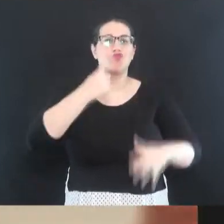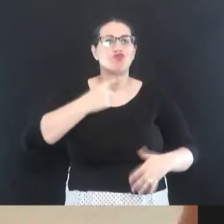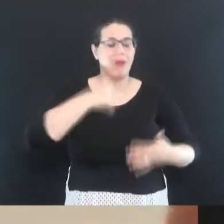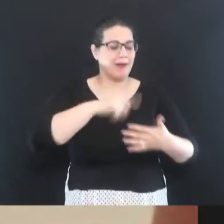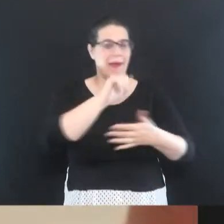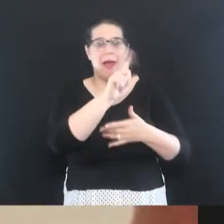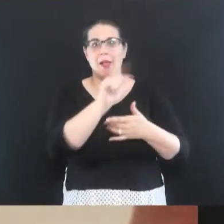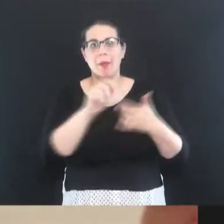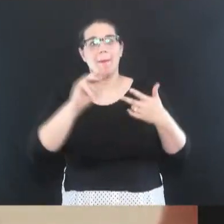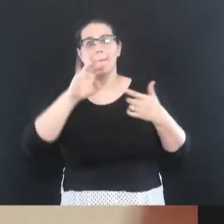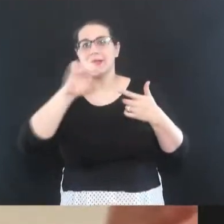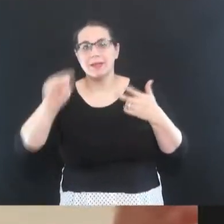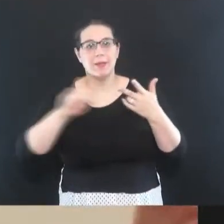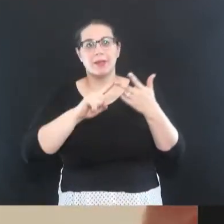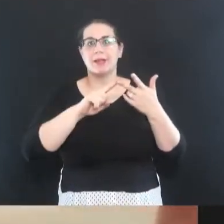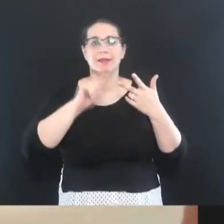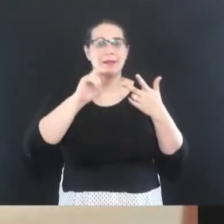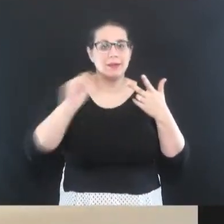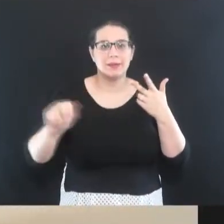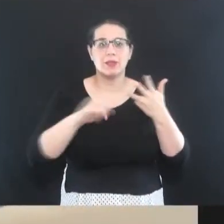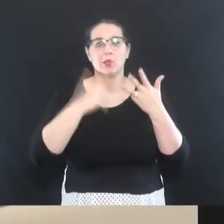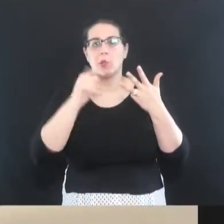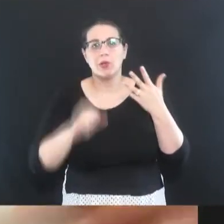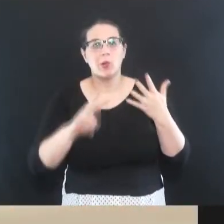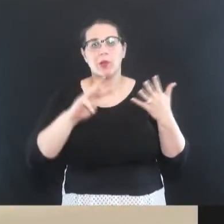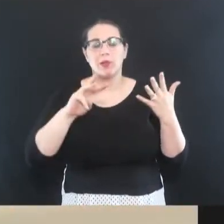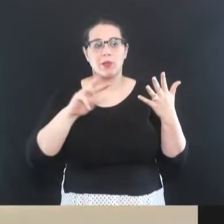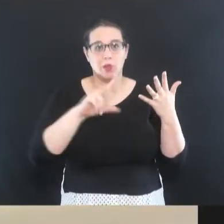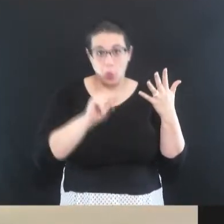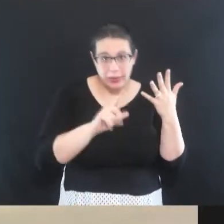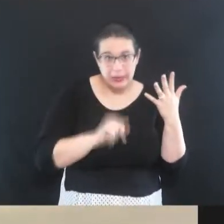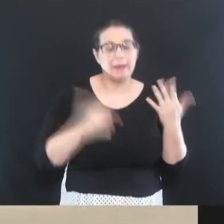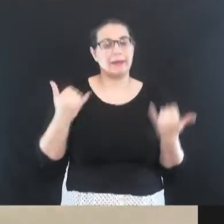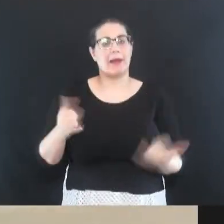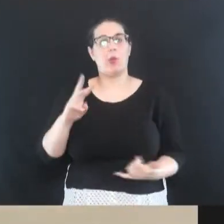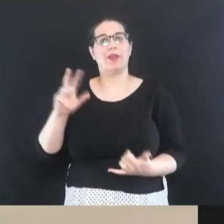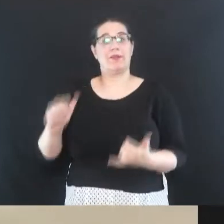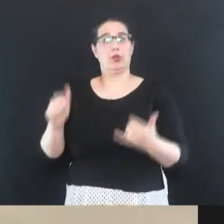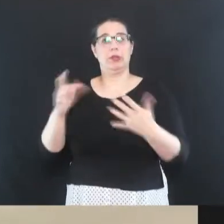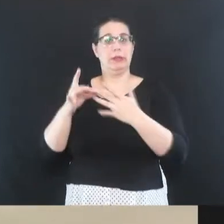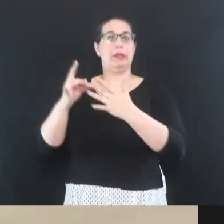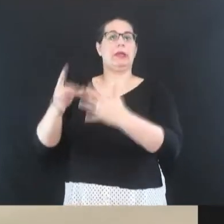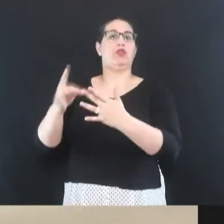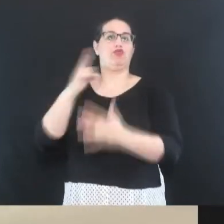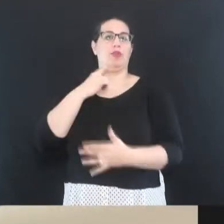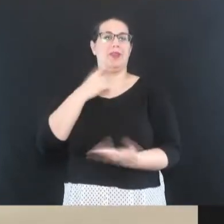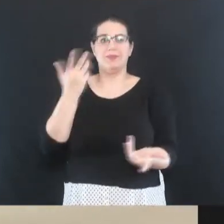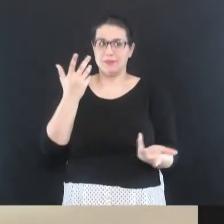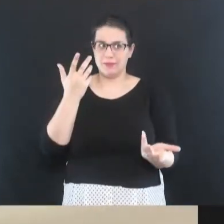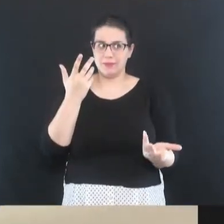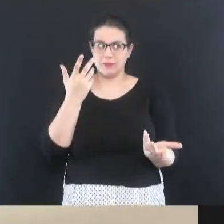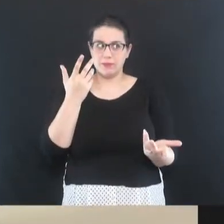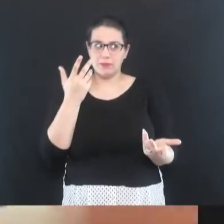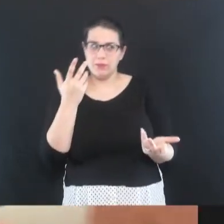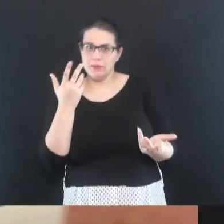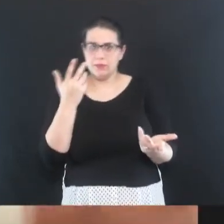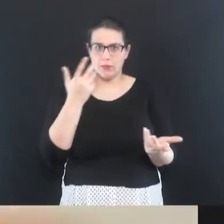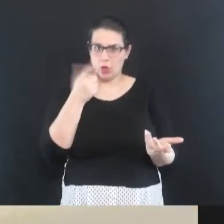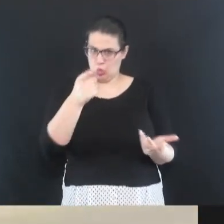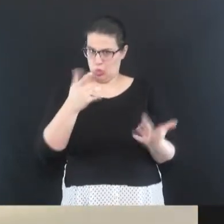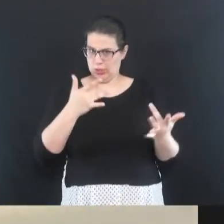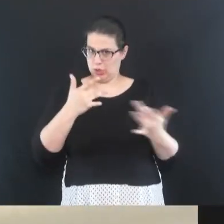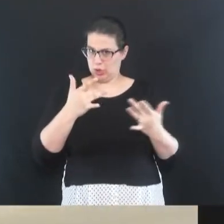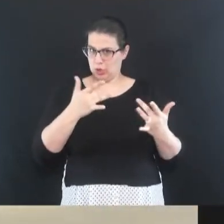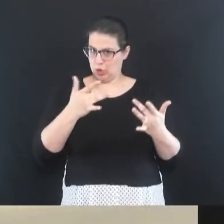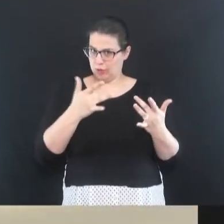Tennessee, Georgia, and Louisiana. Obviously, West Virginia now is a state that leans red. Are you concerned at all, Governor, or anybody else that